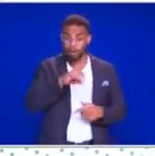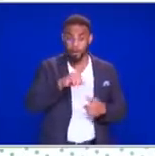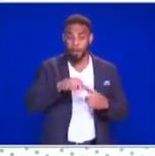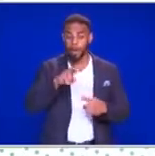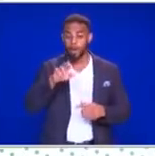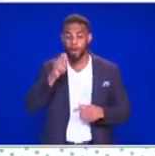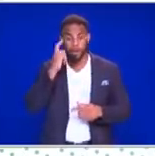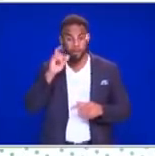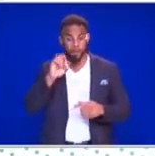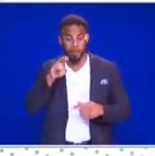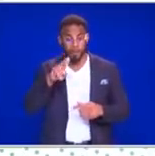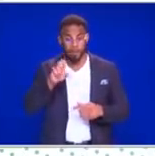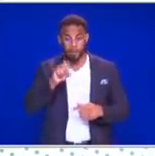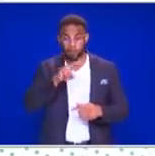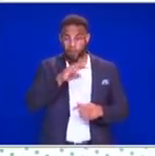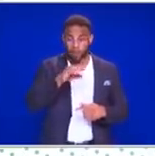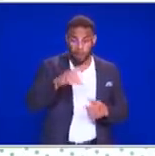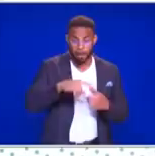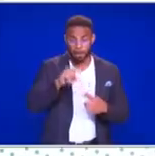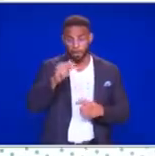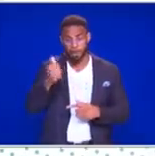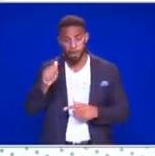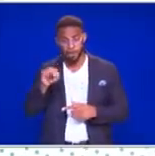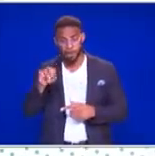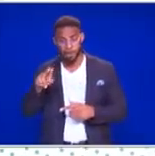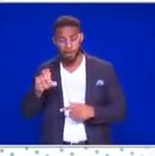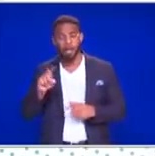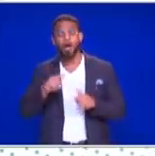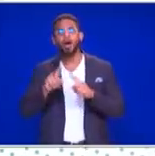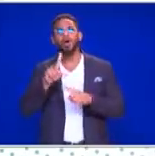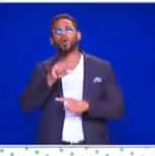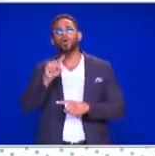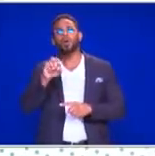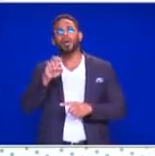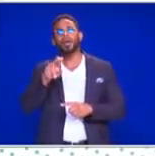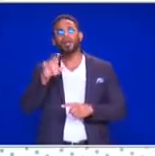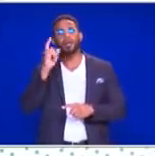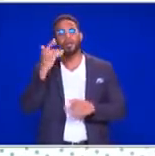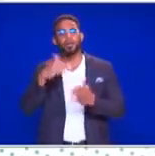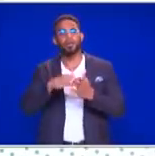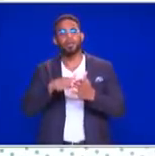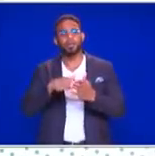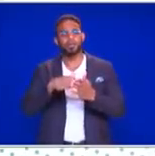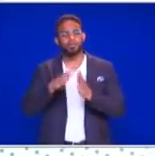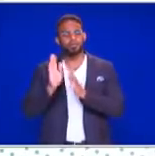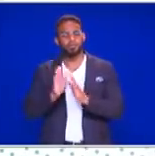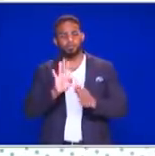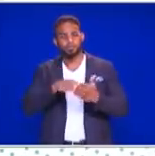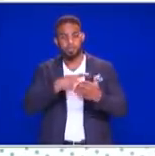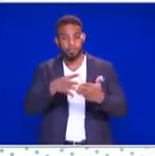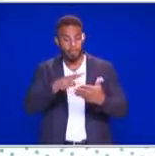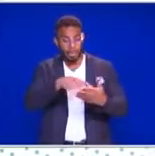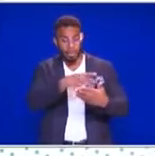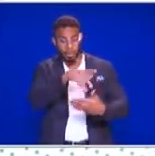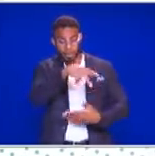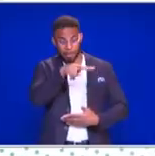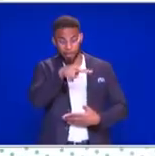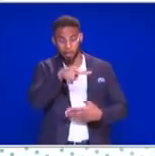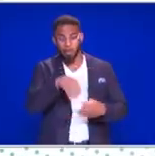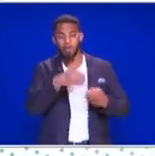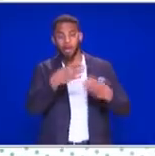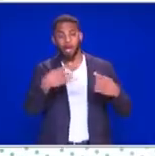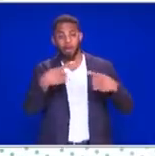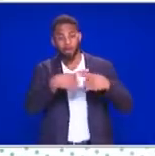for Census 2000 and the 2010 census, as well as the 2020 census redistricting tables. Table P2